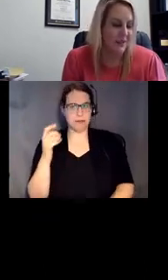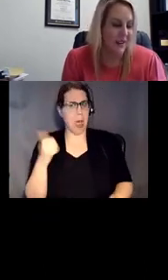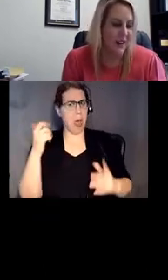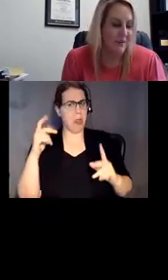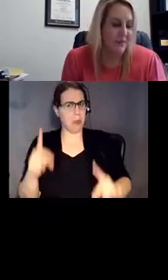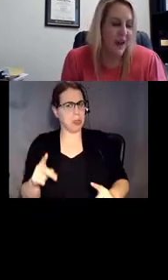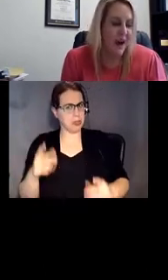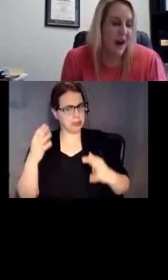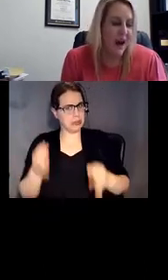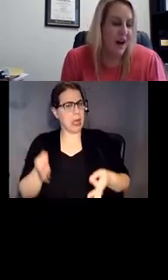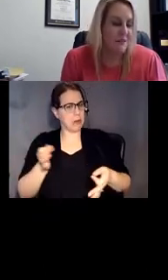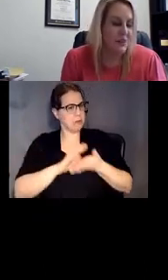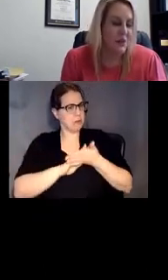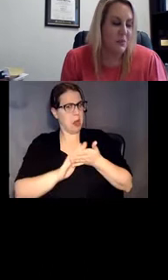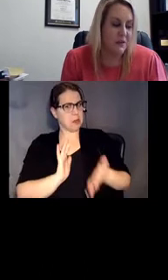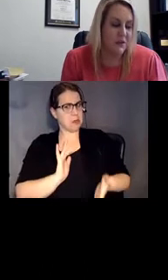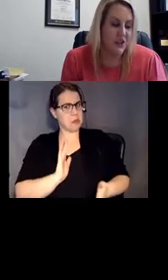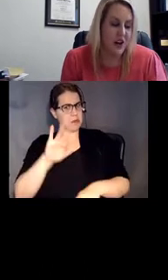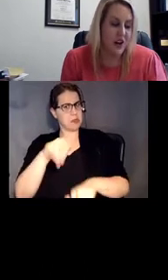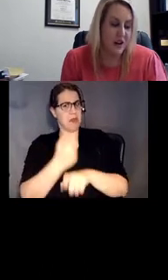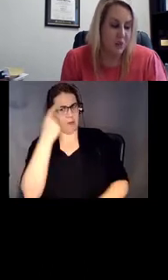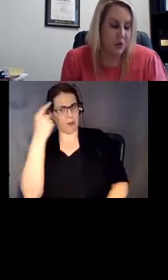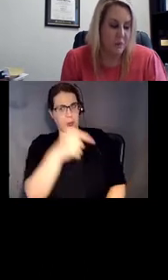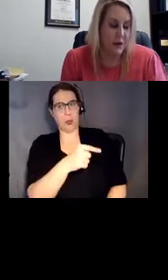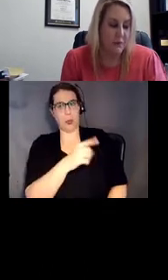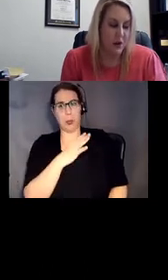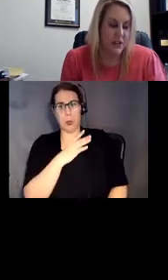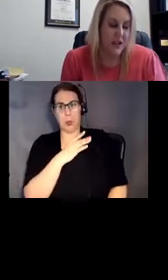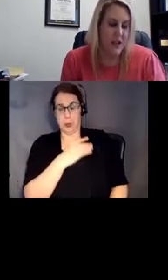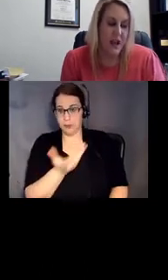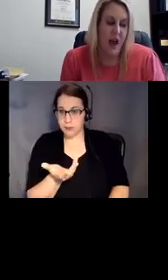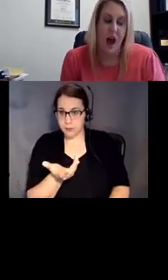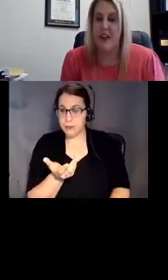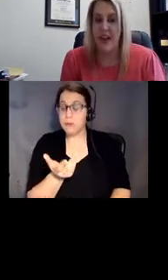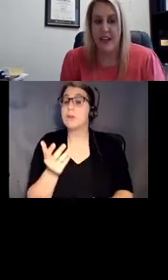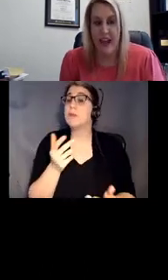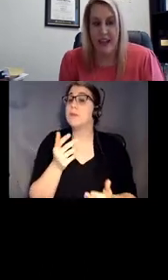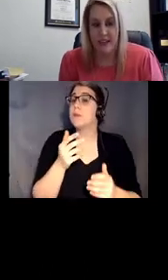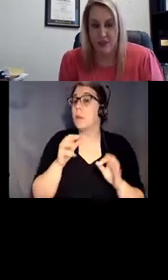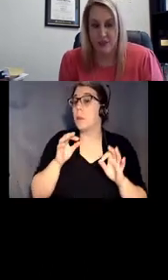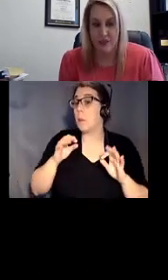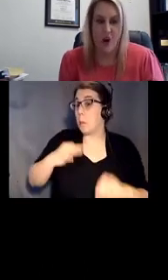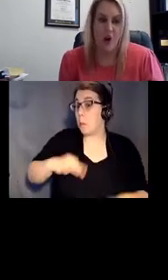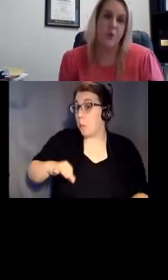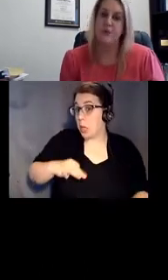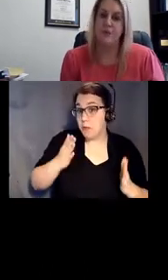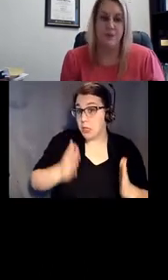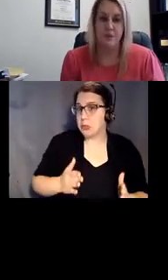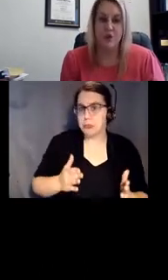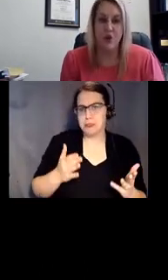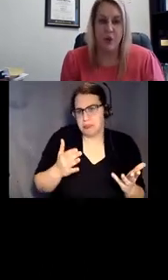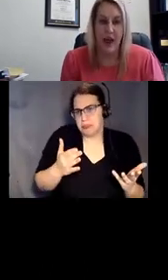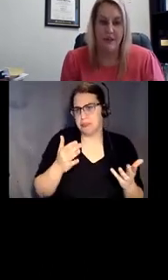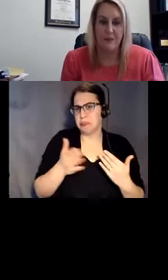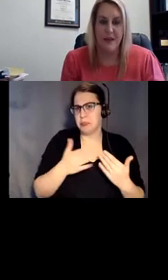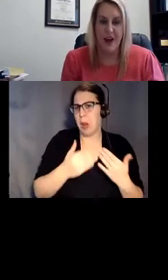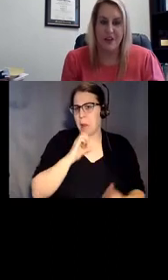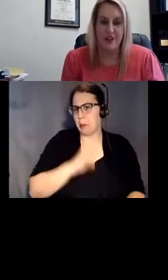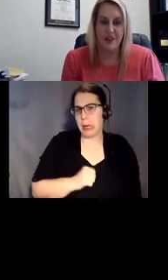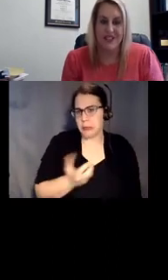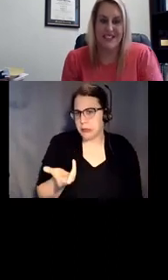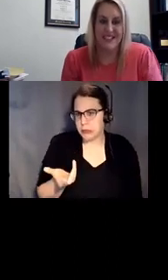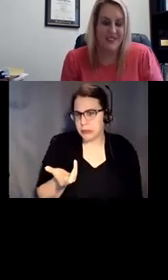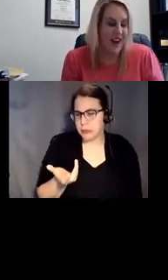this benefit. So the beneficiary would be a person of any age. So you don't have to